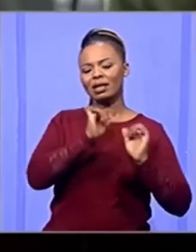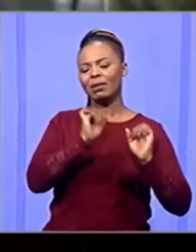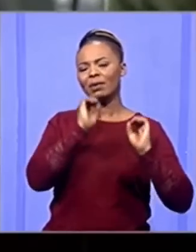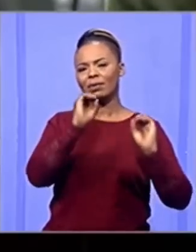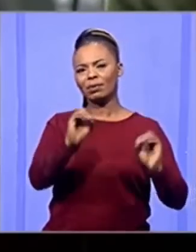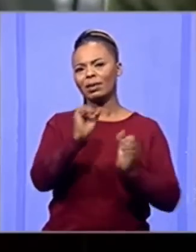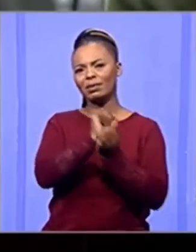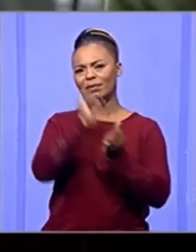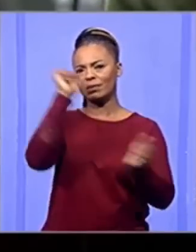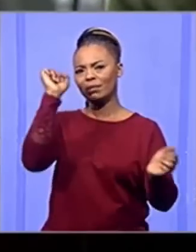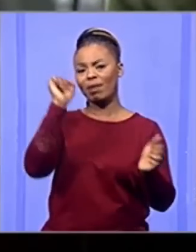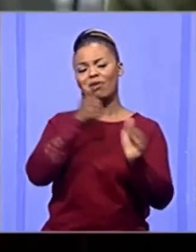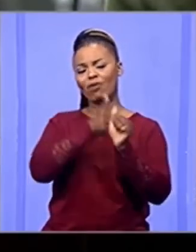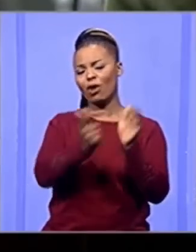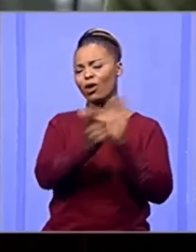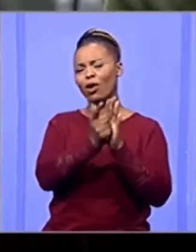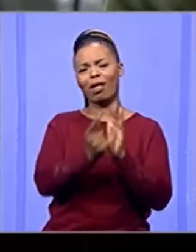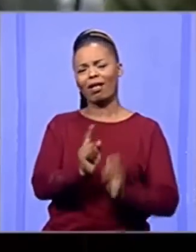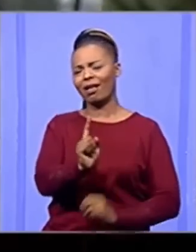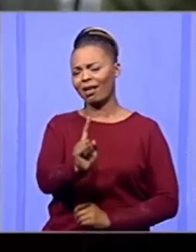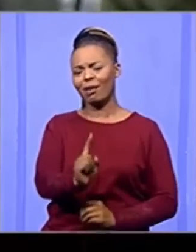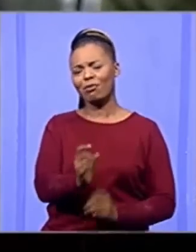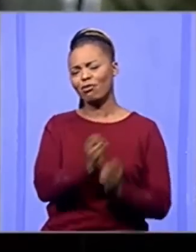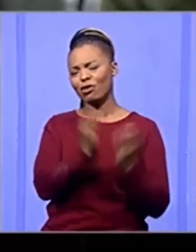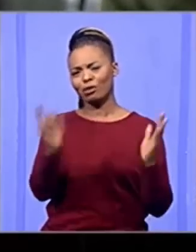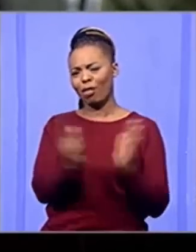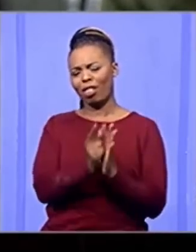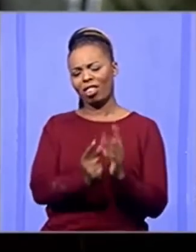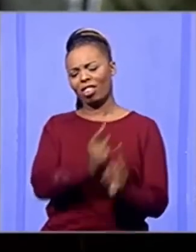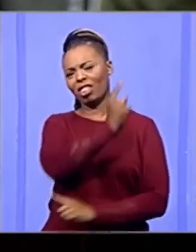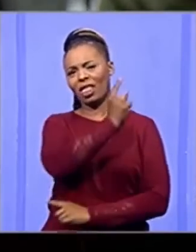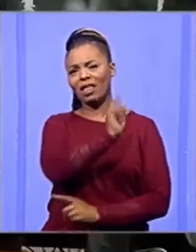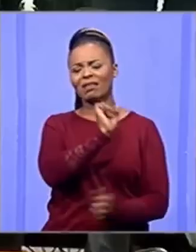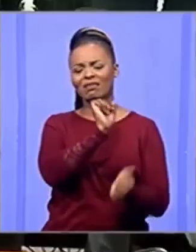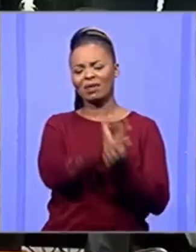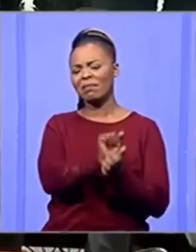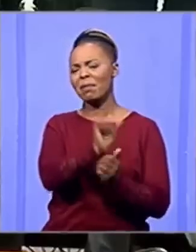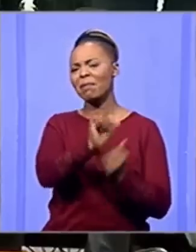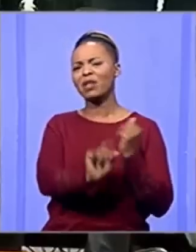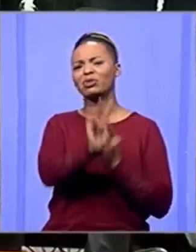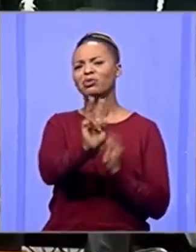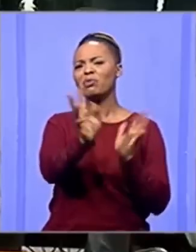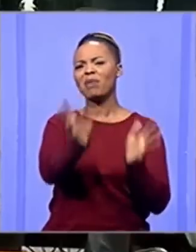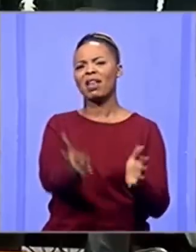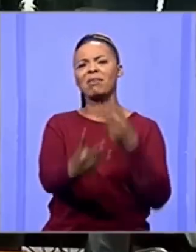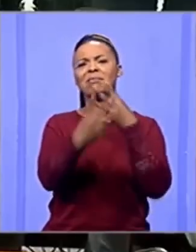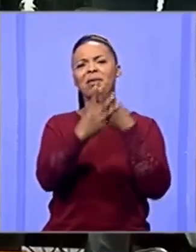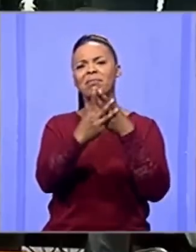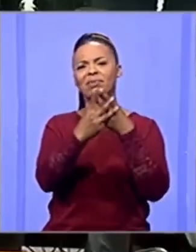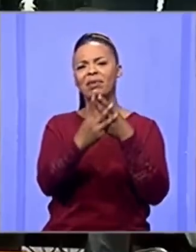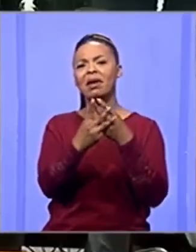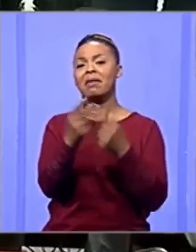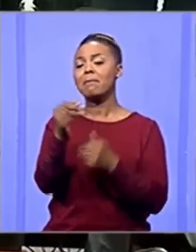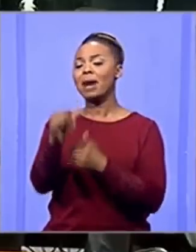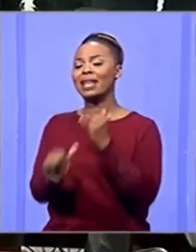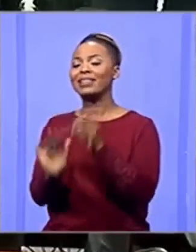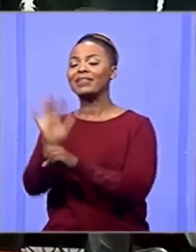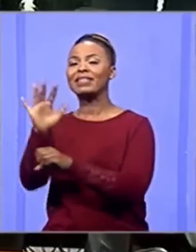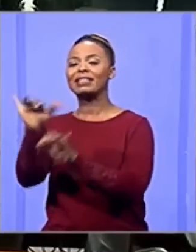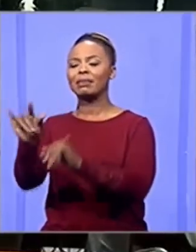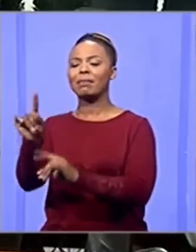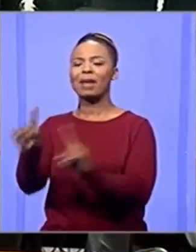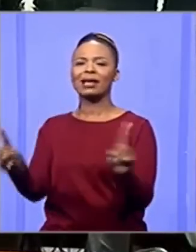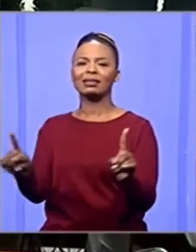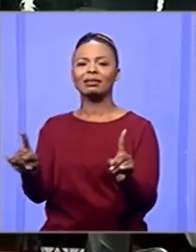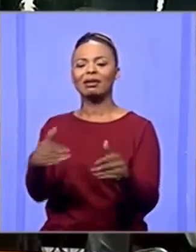ha Zuma ho ne ho se molaong. Zuma o hutse nako e ka tlase ho dikgwedi tse 2 fela ka hlolong ya hae ya dikgwedi tse 15 ditshebeletsong